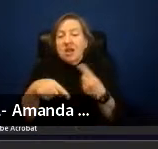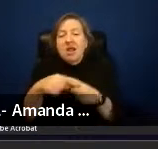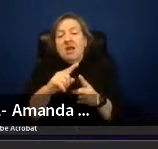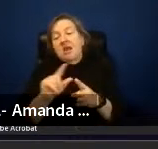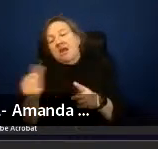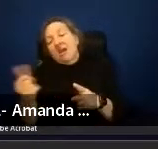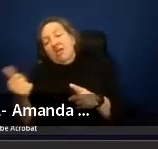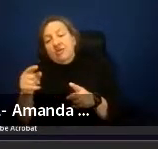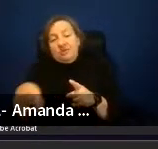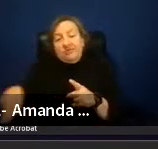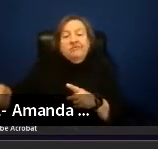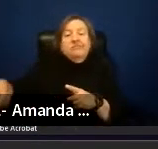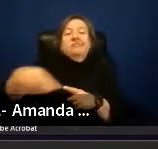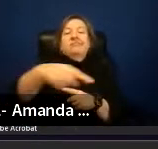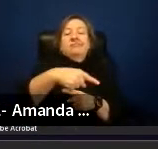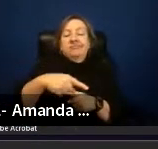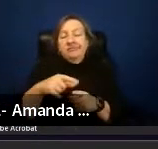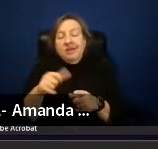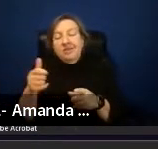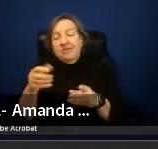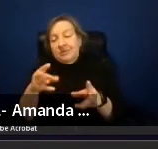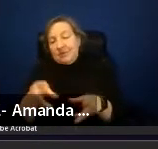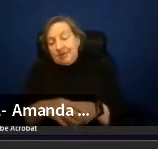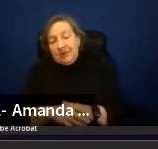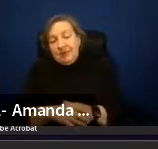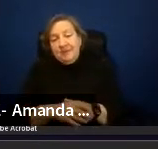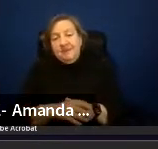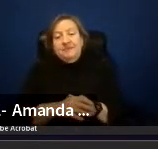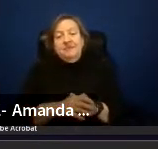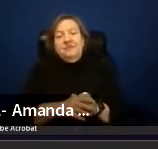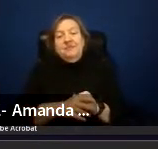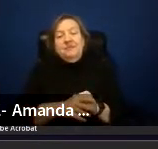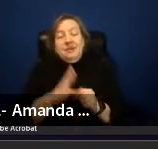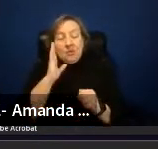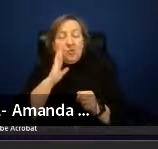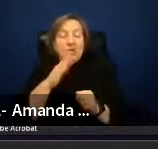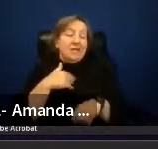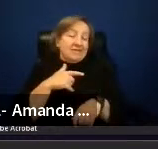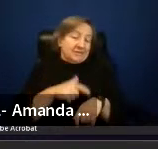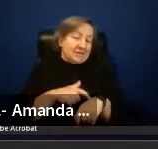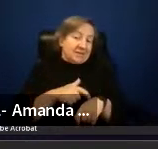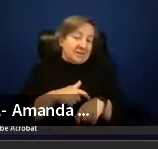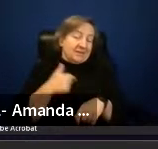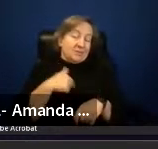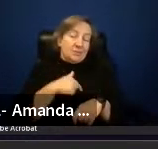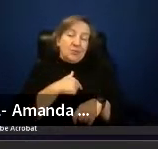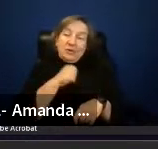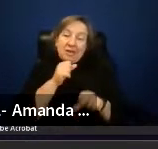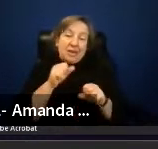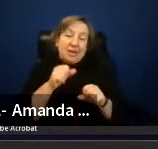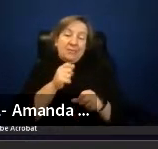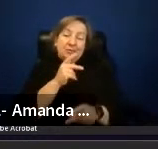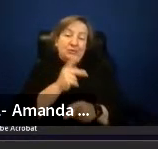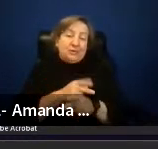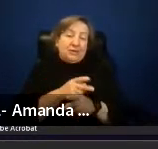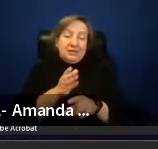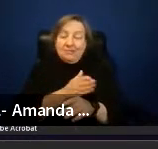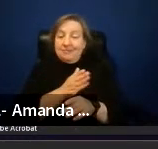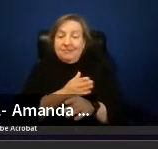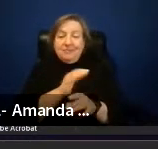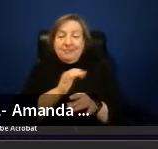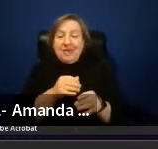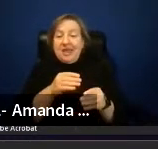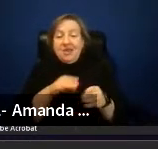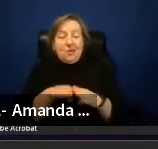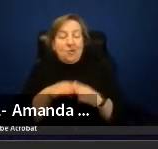area. But yeah, there's going to be times when we will not be able to maintain that access.